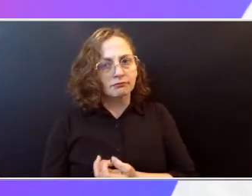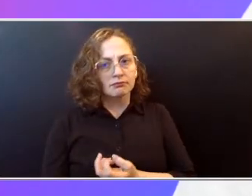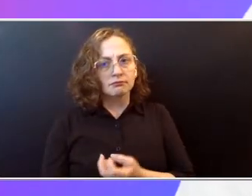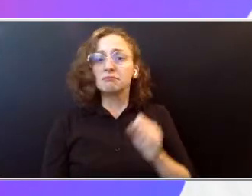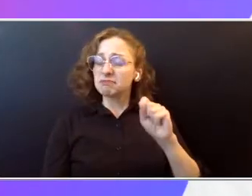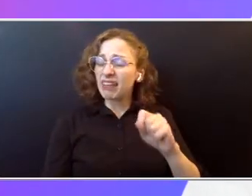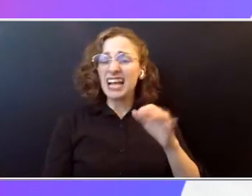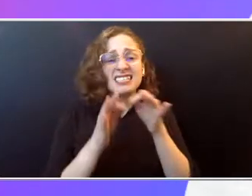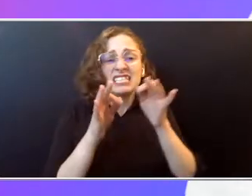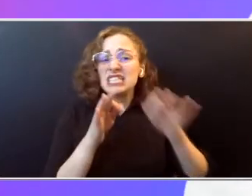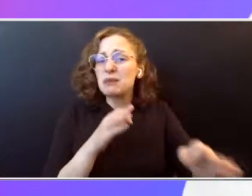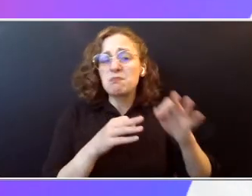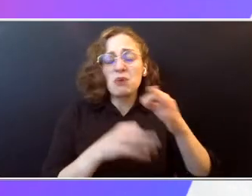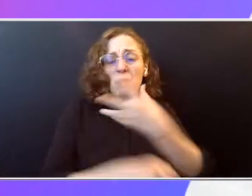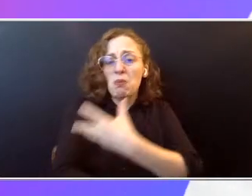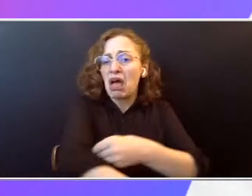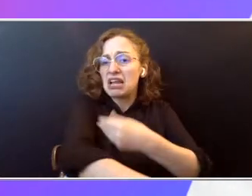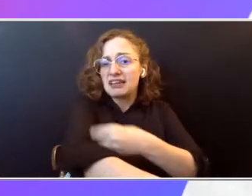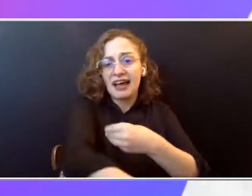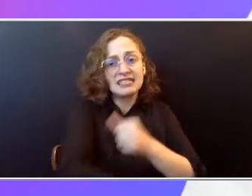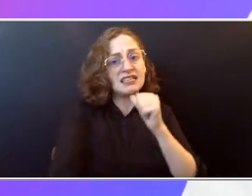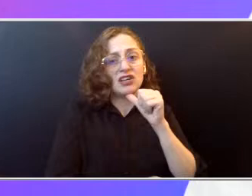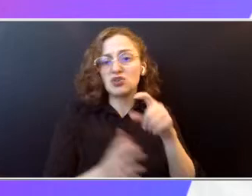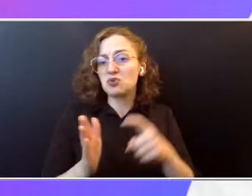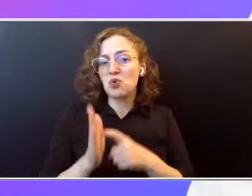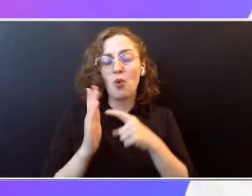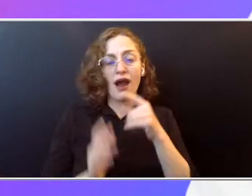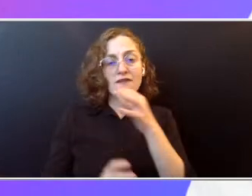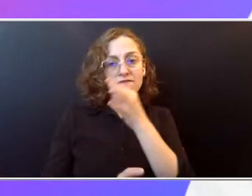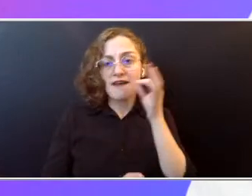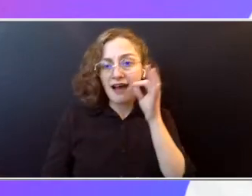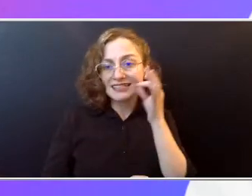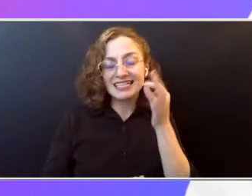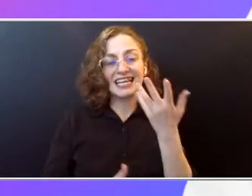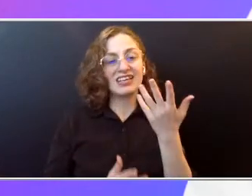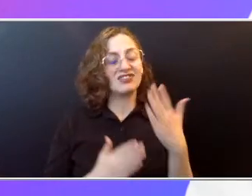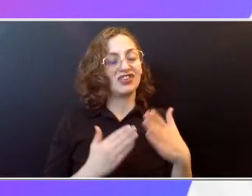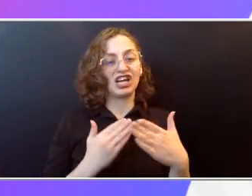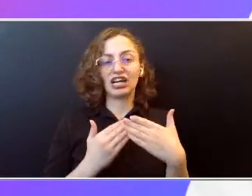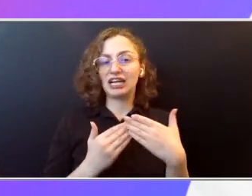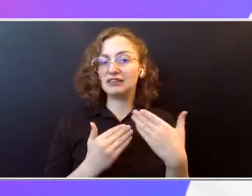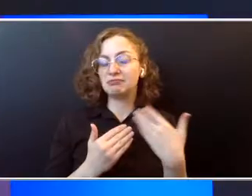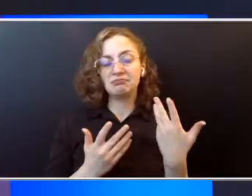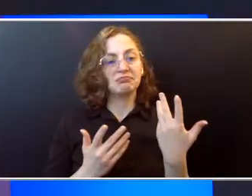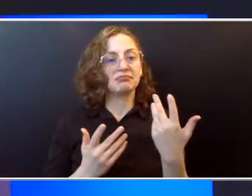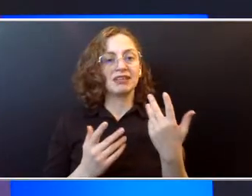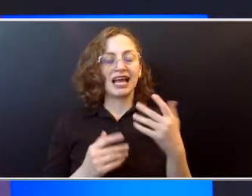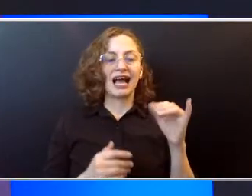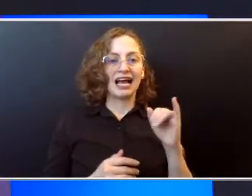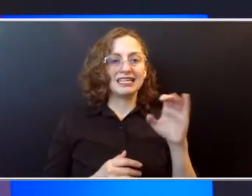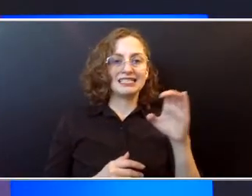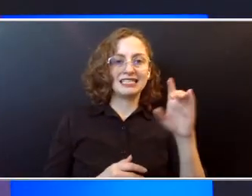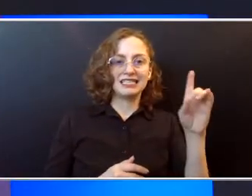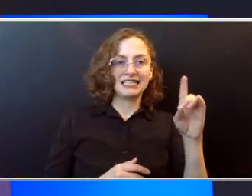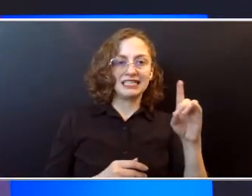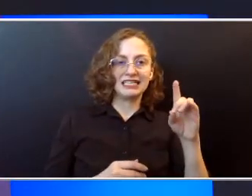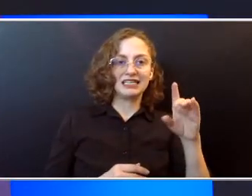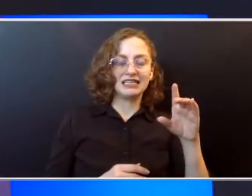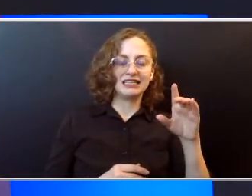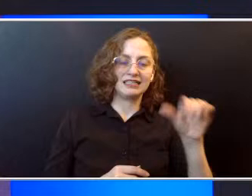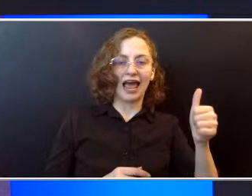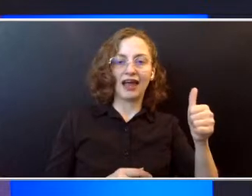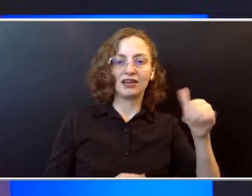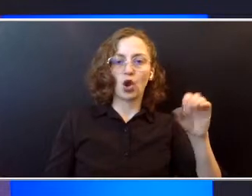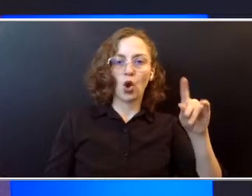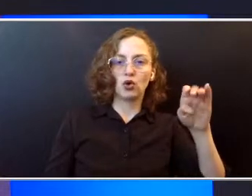very inexpensive. There's ICD-10 codes associated with it. It's simple to do. What does that mean, an ICD-10 code? It's covered by insurance